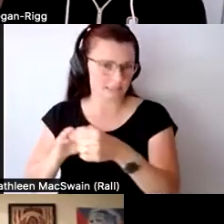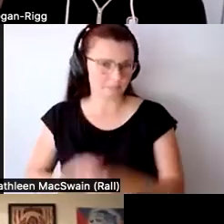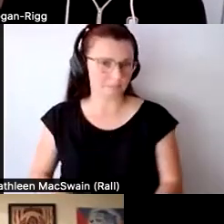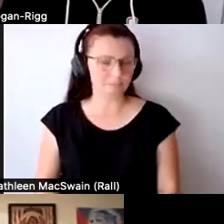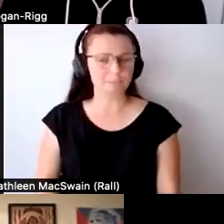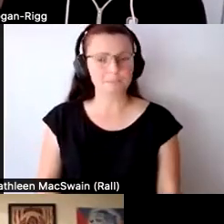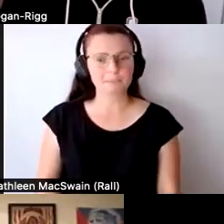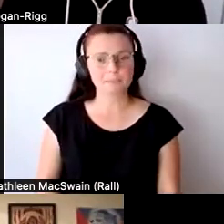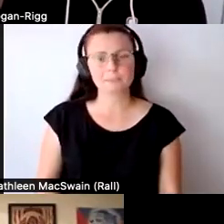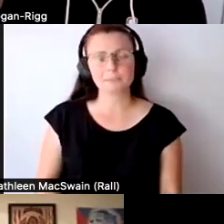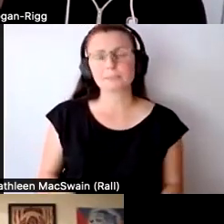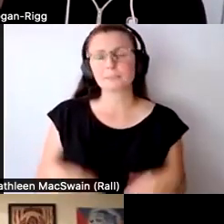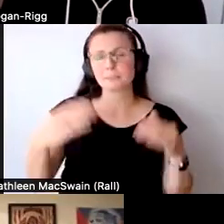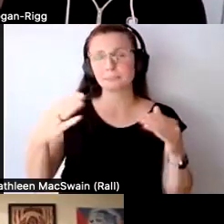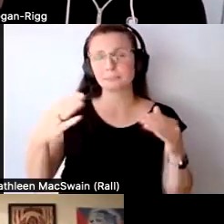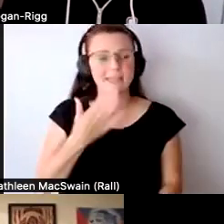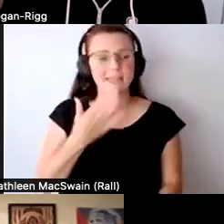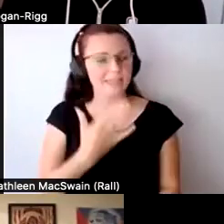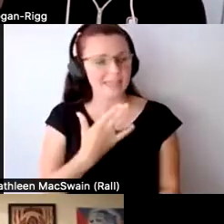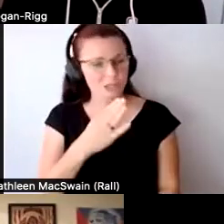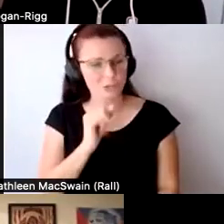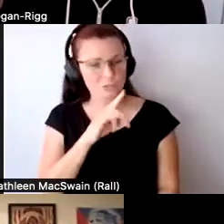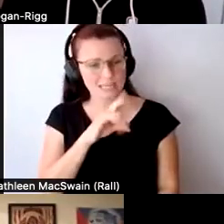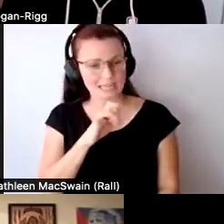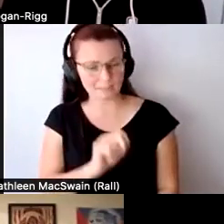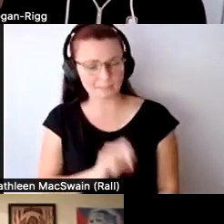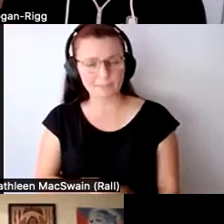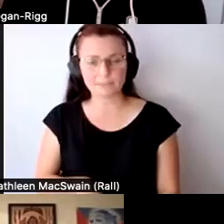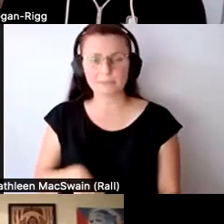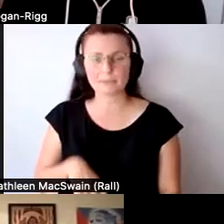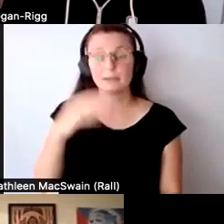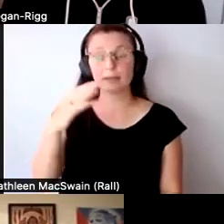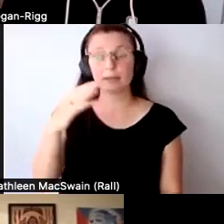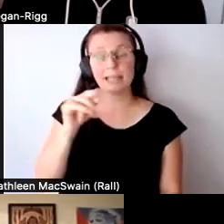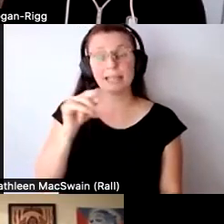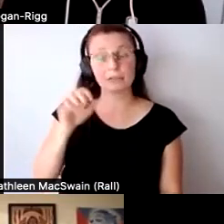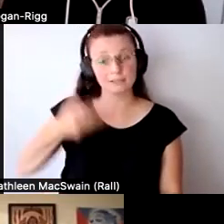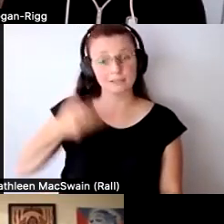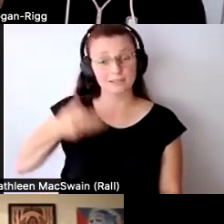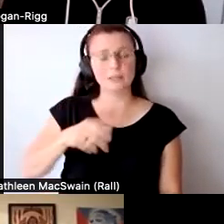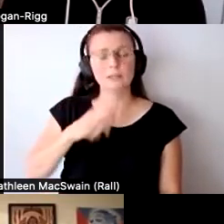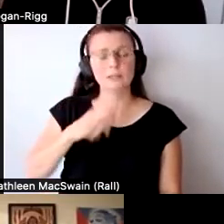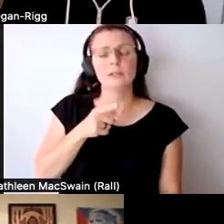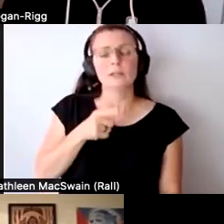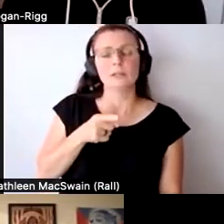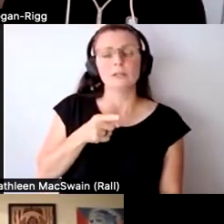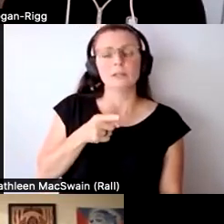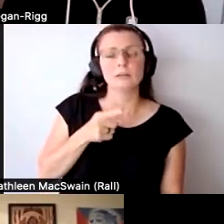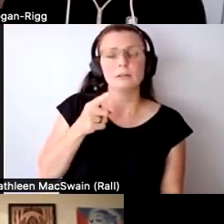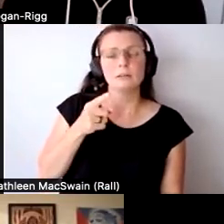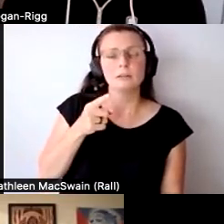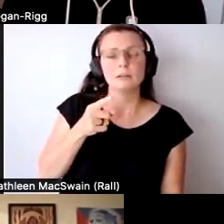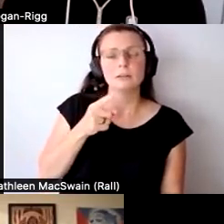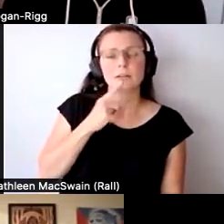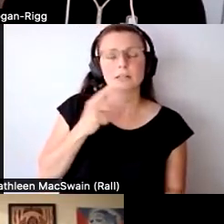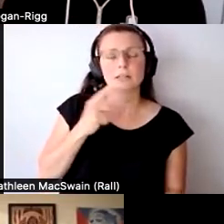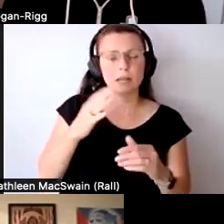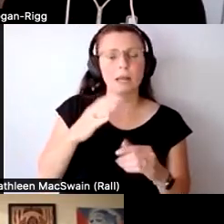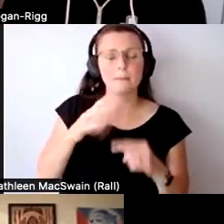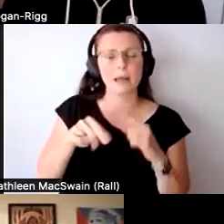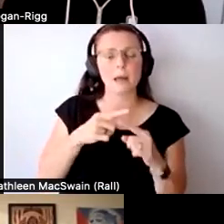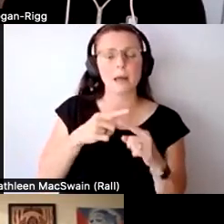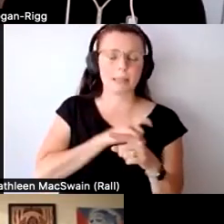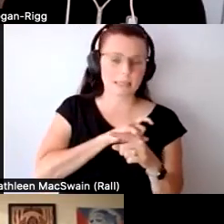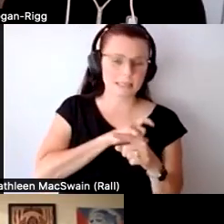So this next question is about policing, safety, and crime. And it's for Miriam, Stephen, Kelly, and